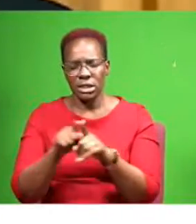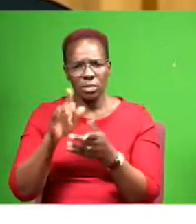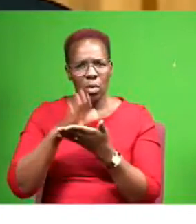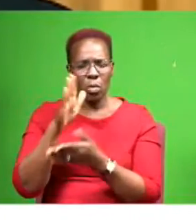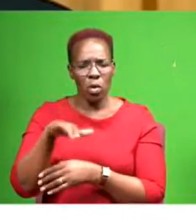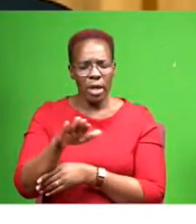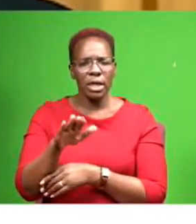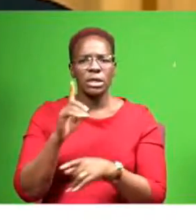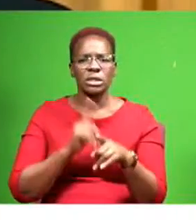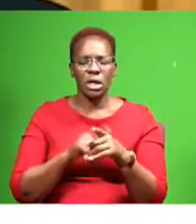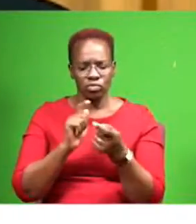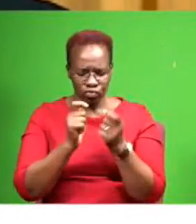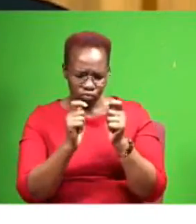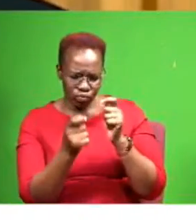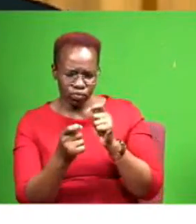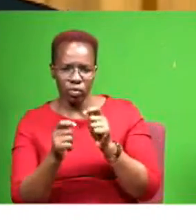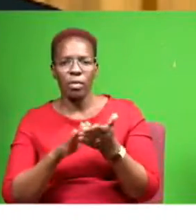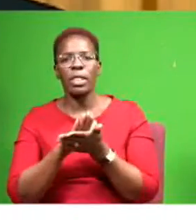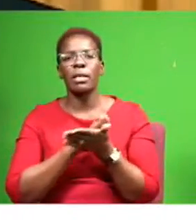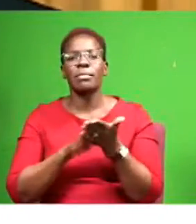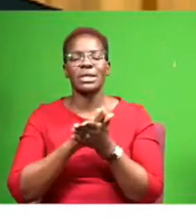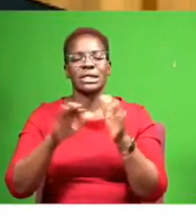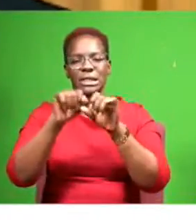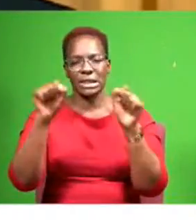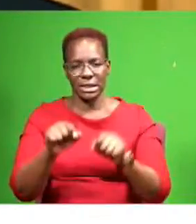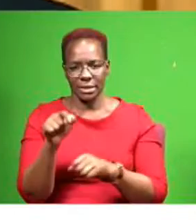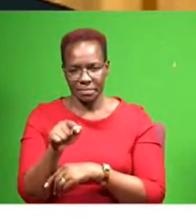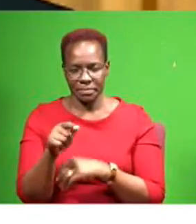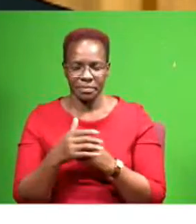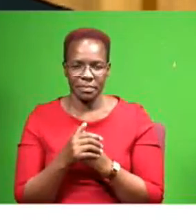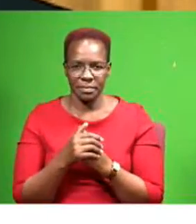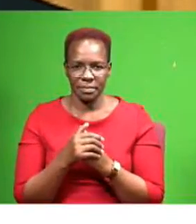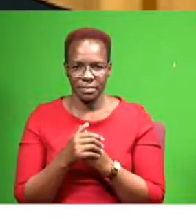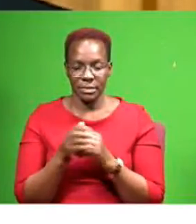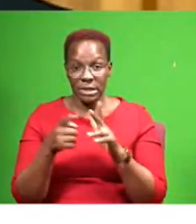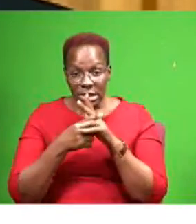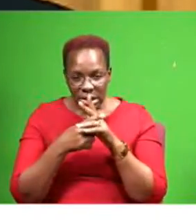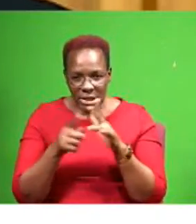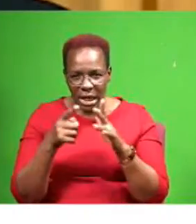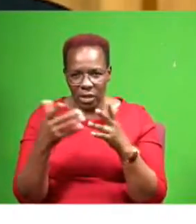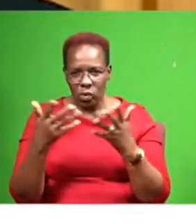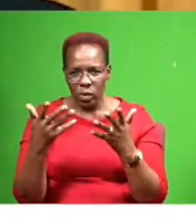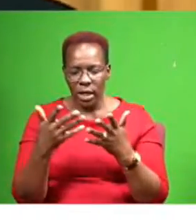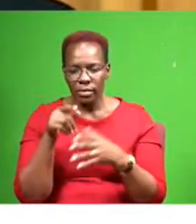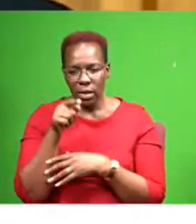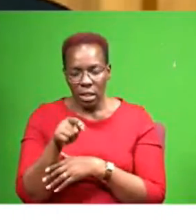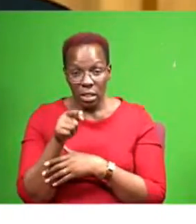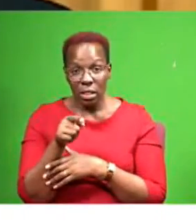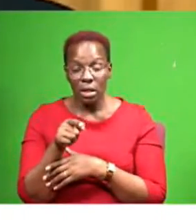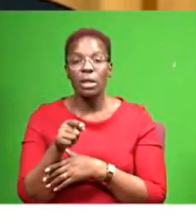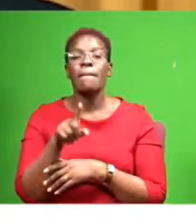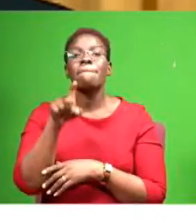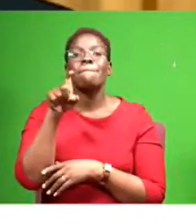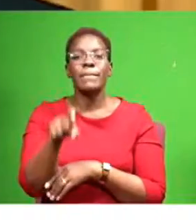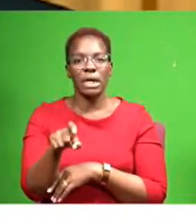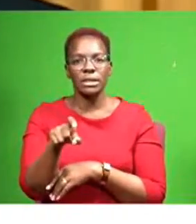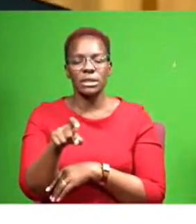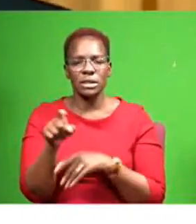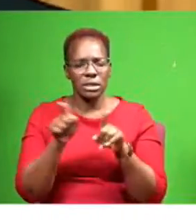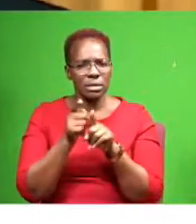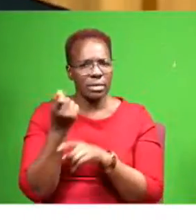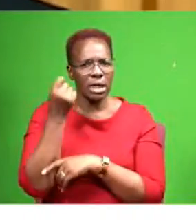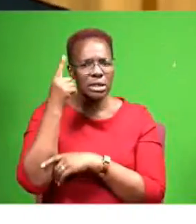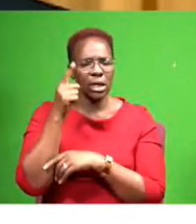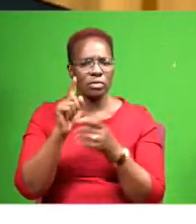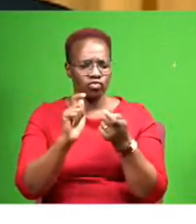as relates to the amendment of the basic structure. The starting point for such an interrogation must be an understanding